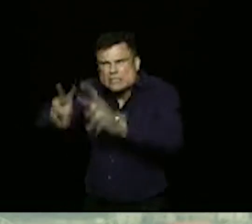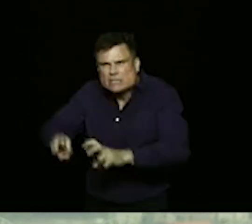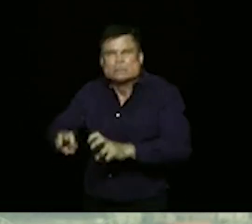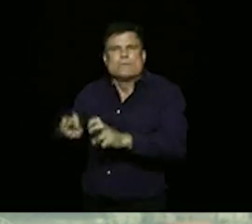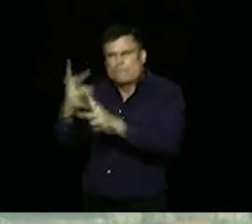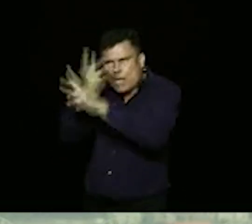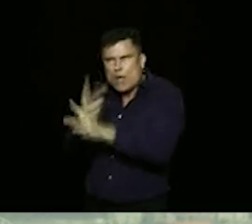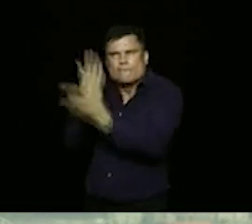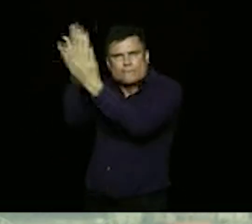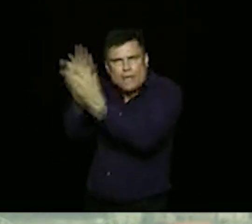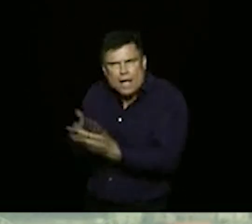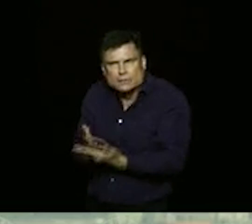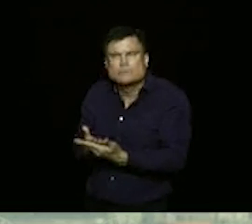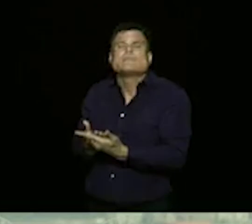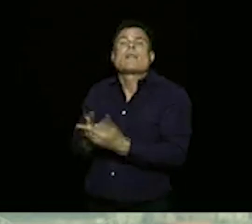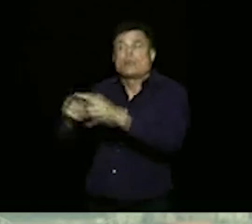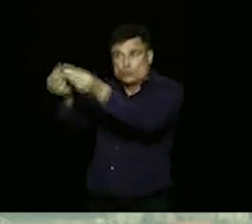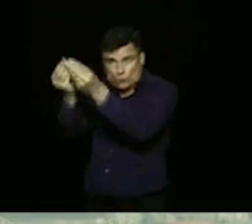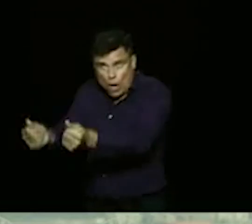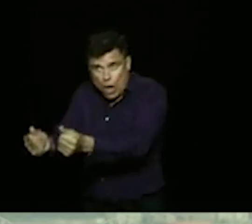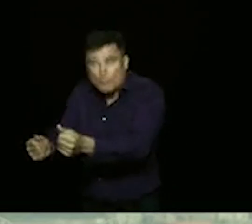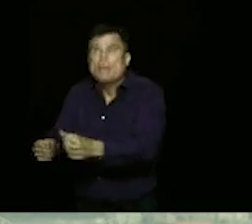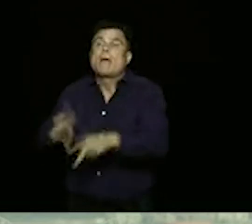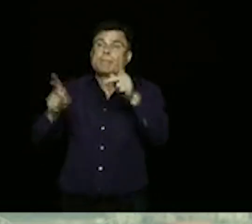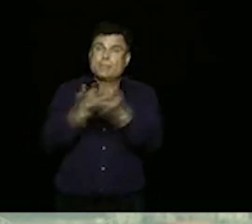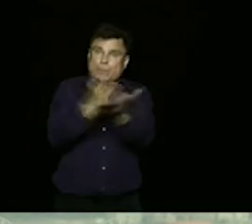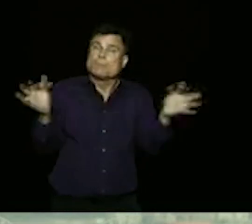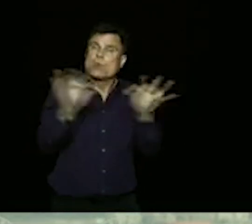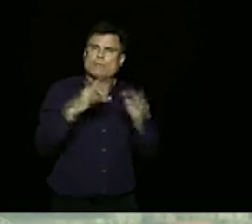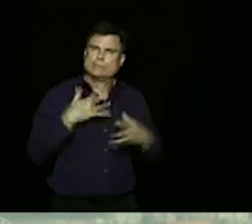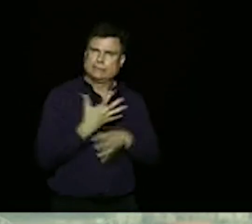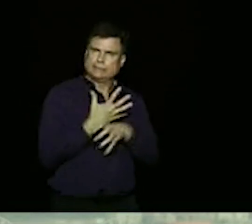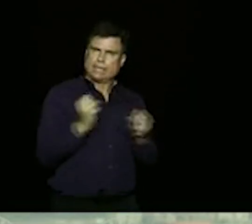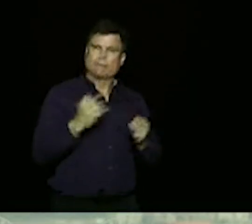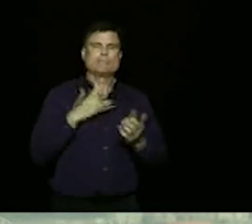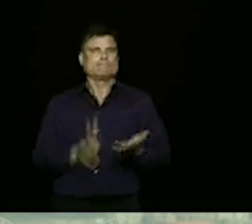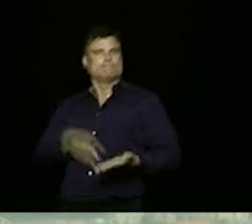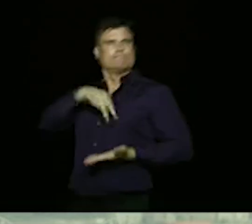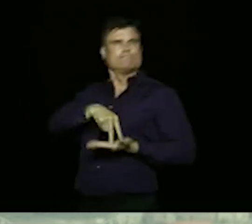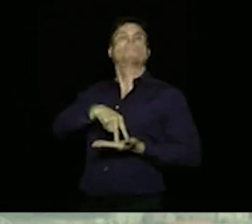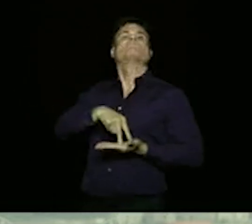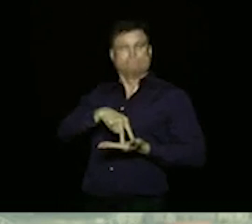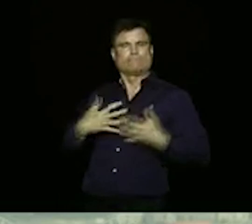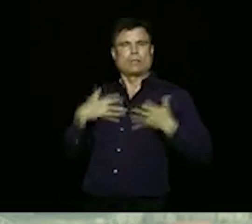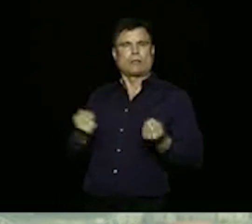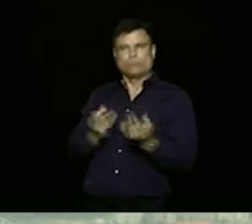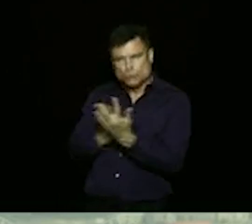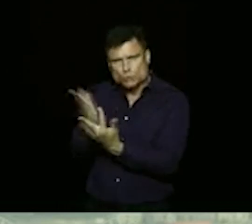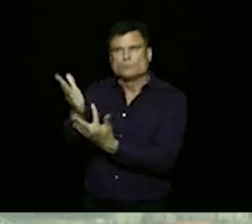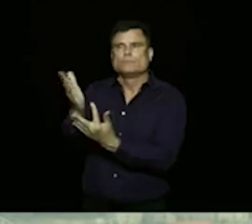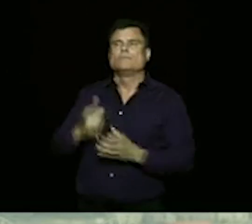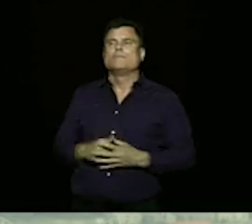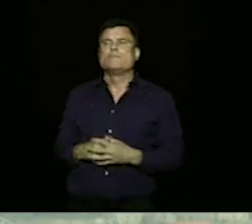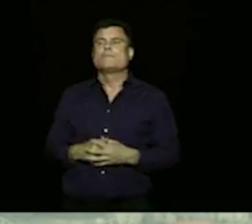asking Ms. Turpel-Lafond to do, is to seek the facts, to determine where they are, and to assist us in making